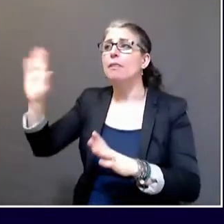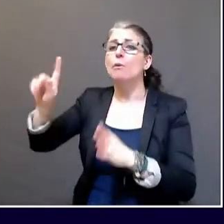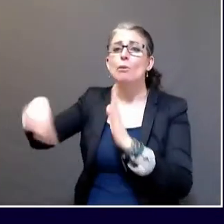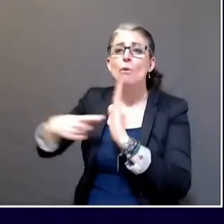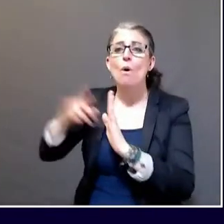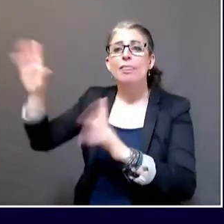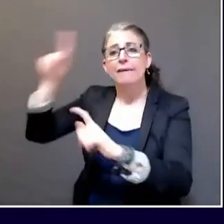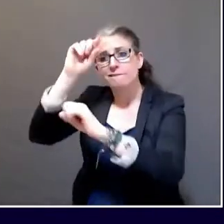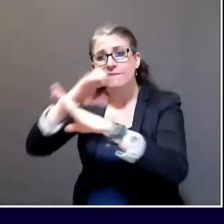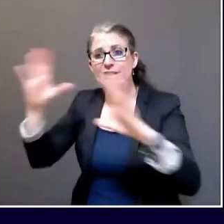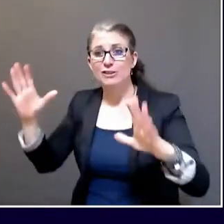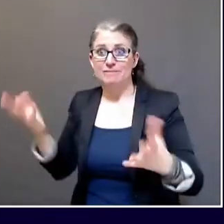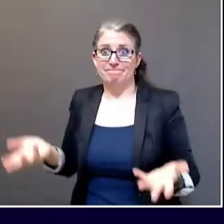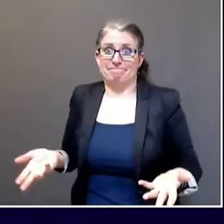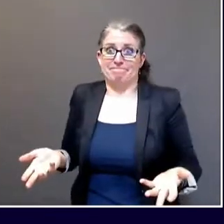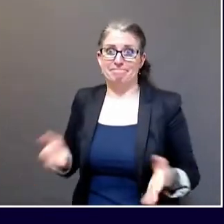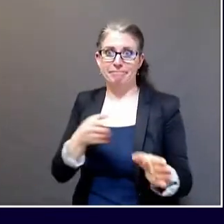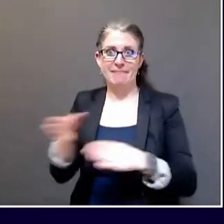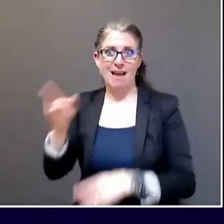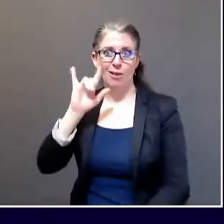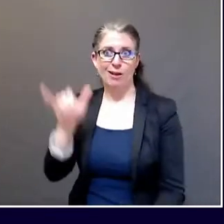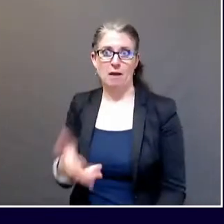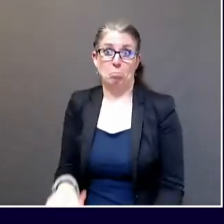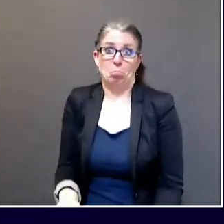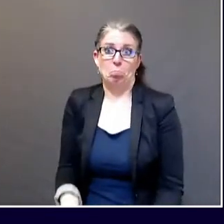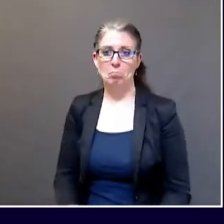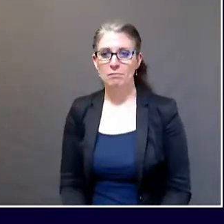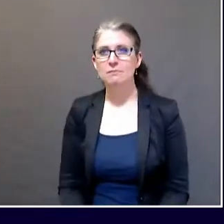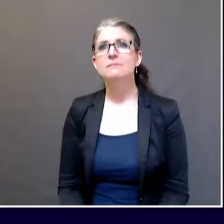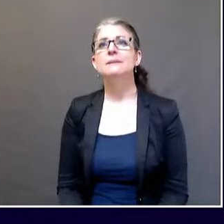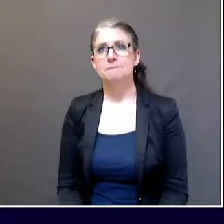I'm going to turn it over to Rose at the Maine Monitor.